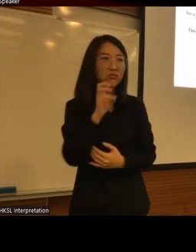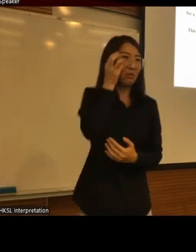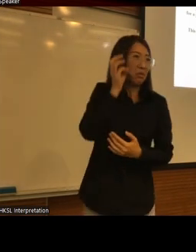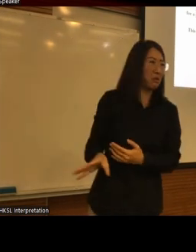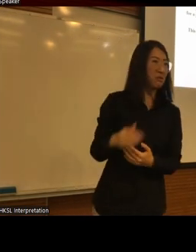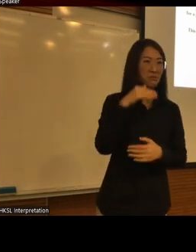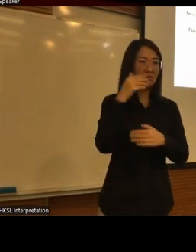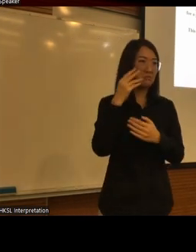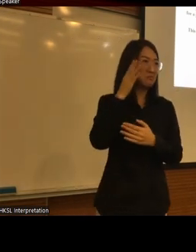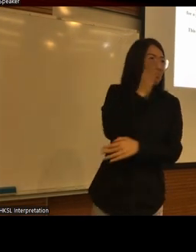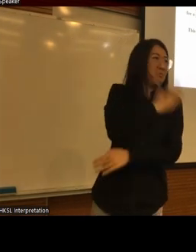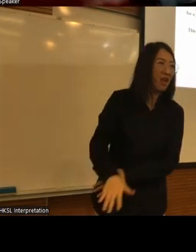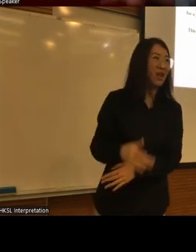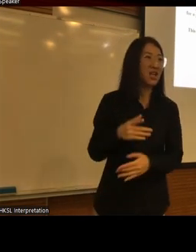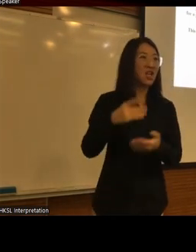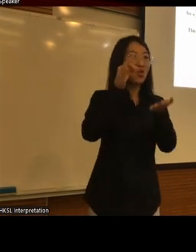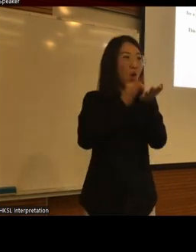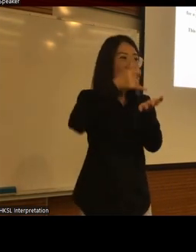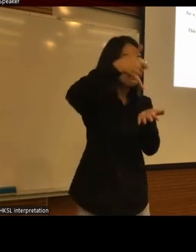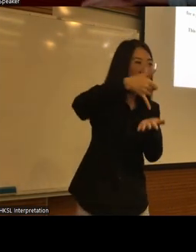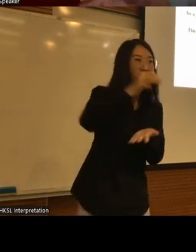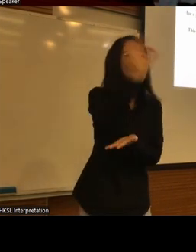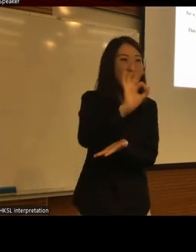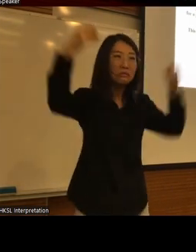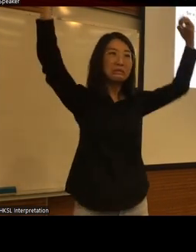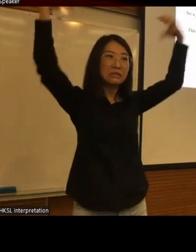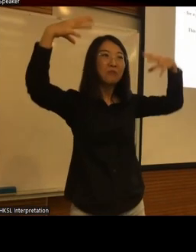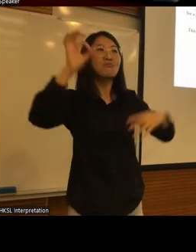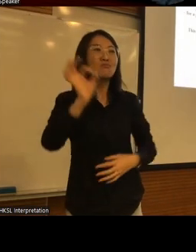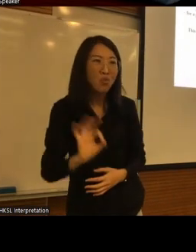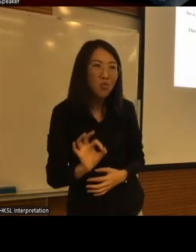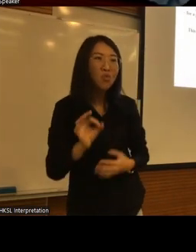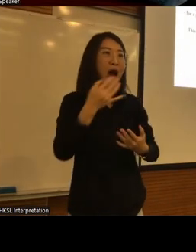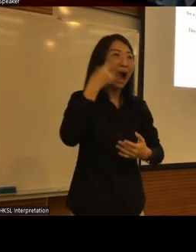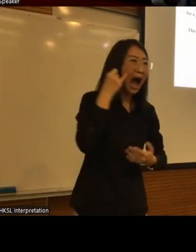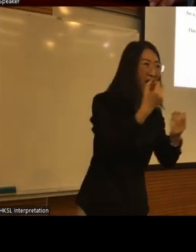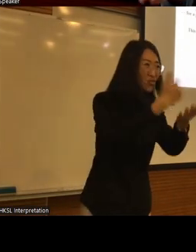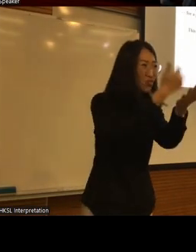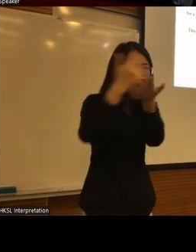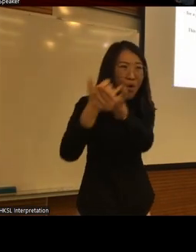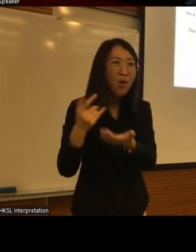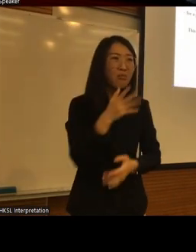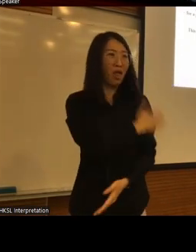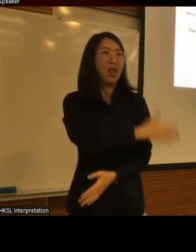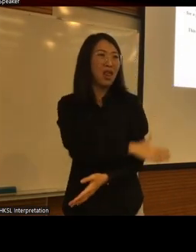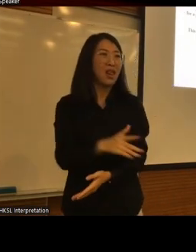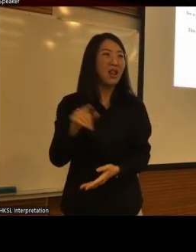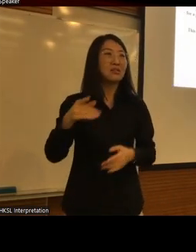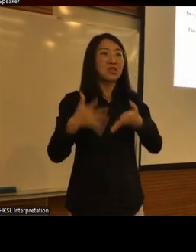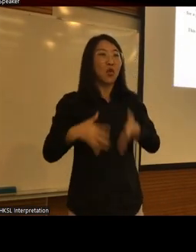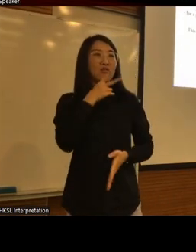sure that you have the right place and the right lighting and that the deaf people are seated, then as